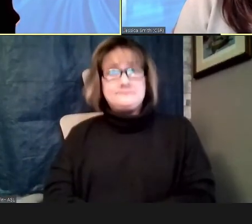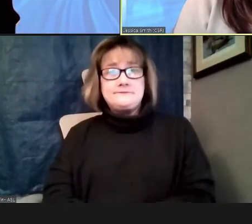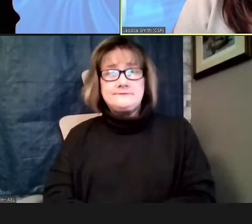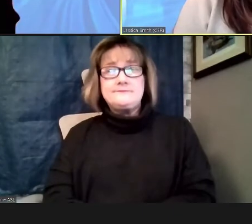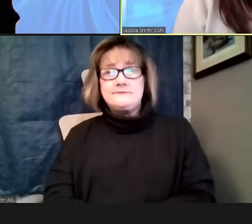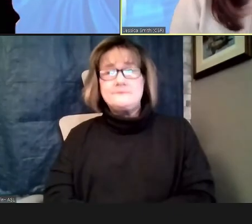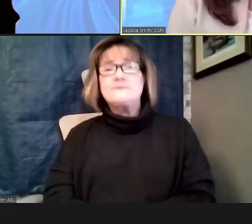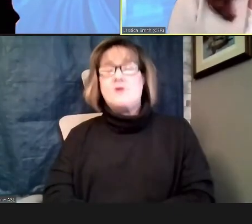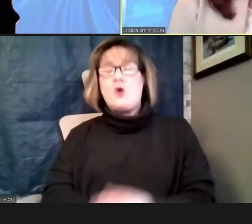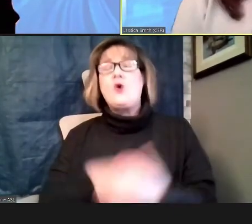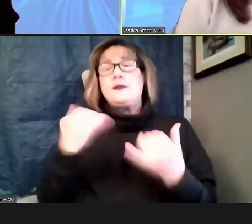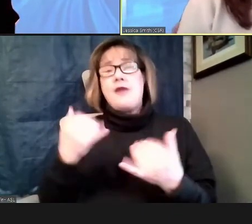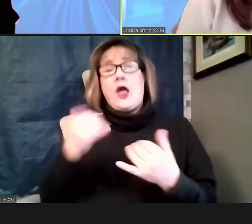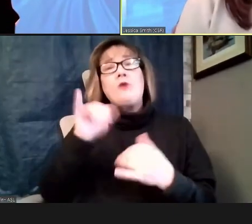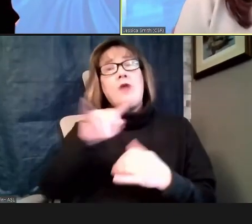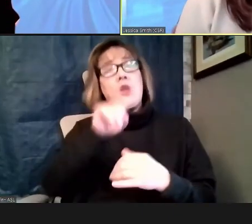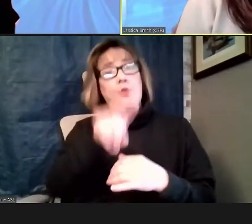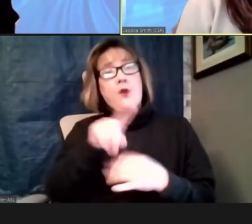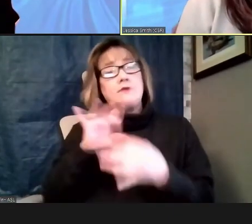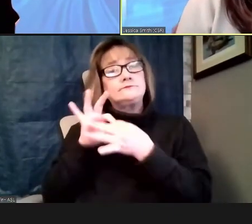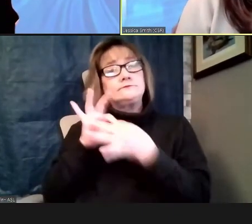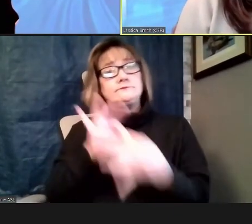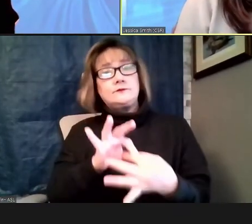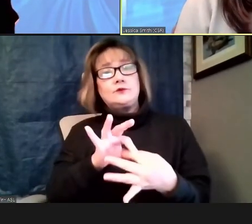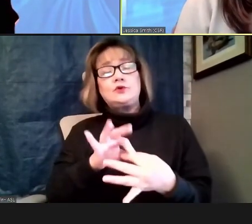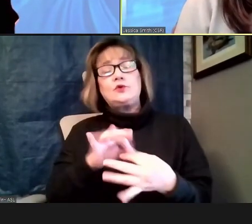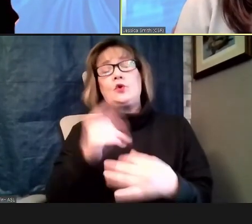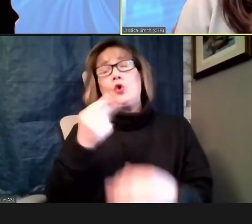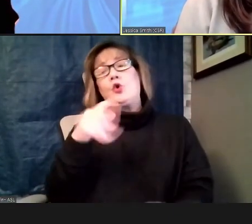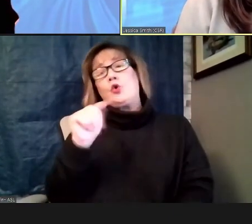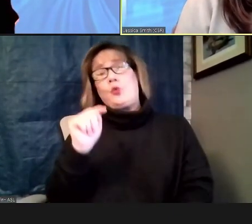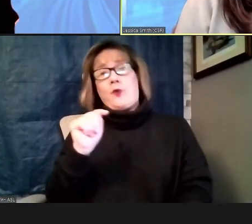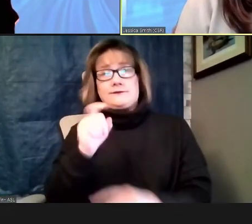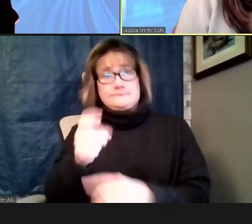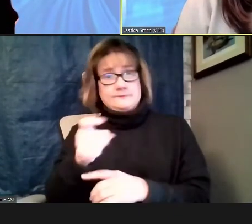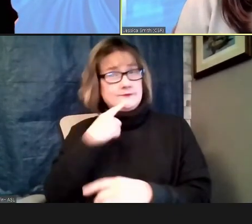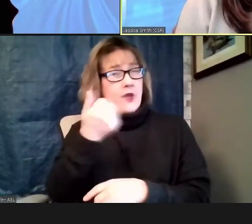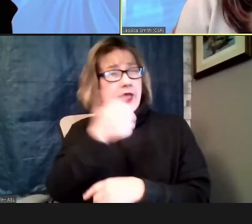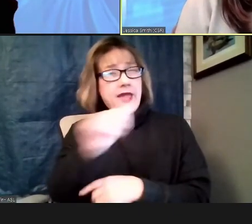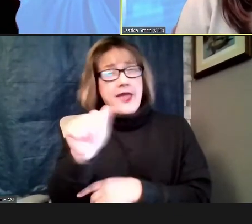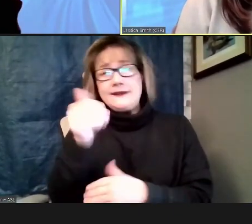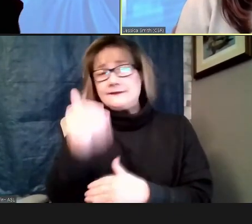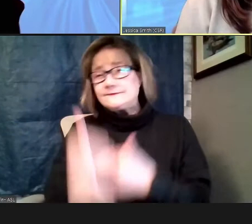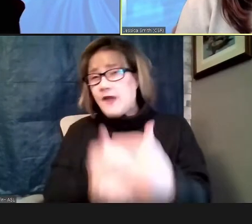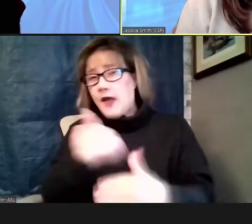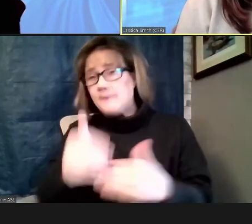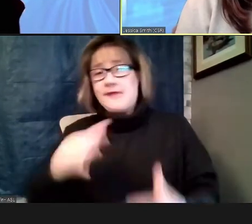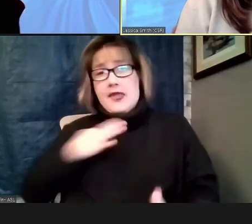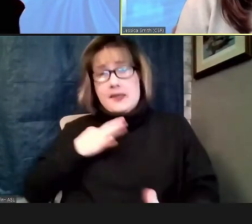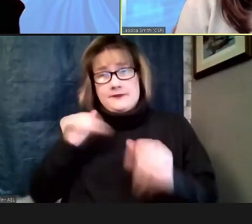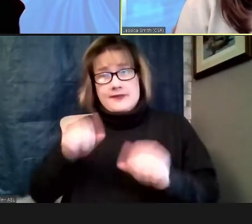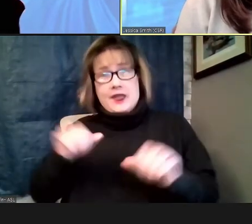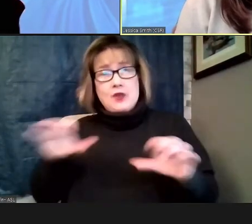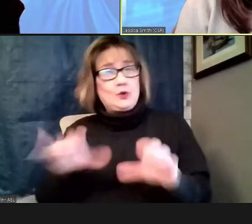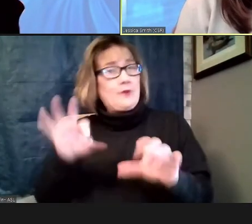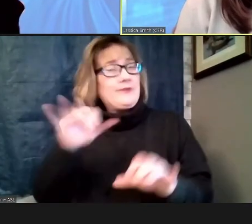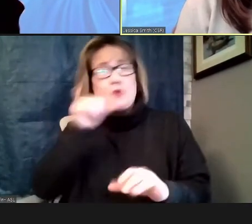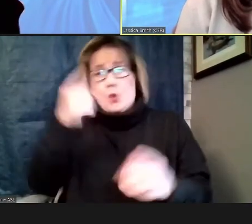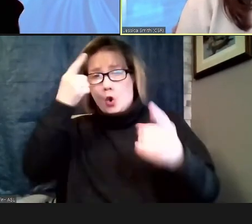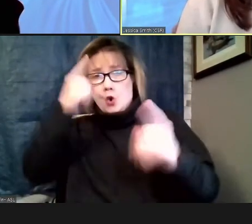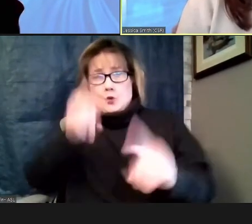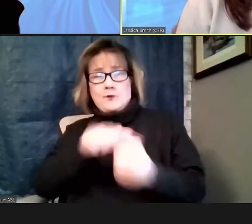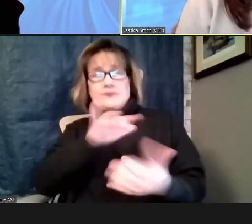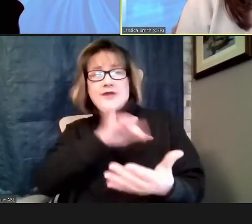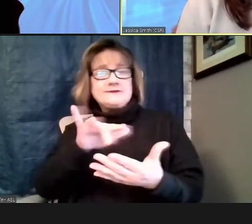So this one is with respect to grant assignments. Are there any steps an applicant can take if they do not agree with the study